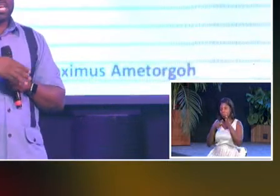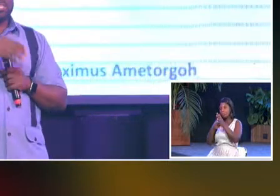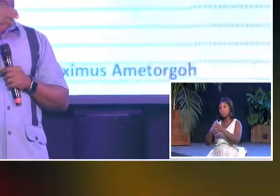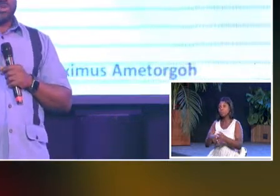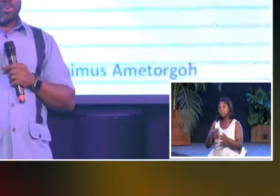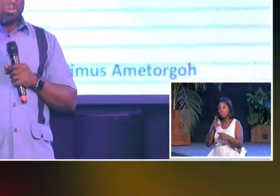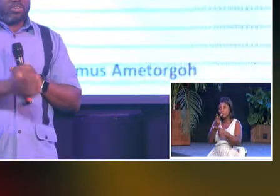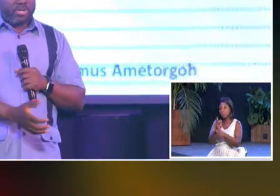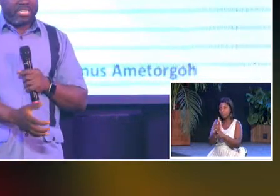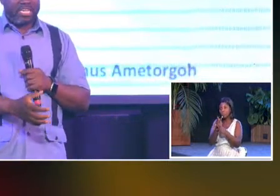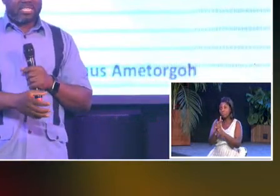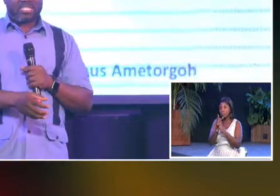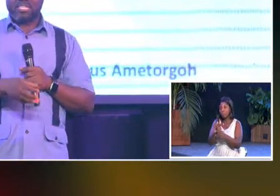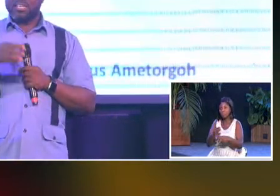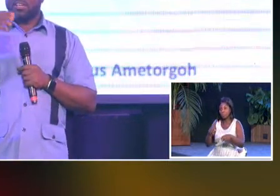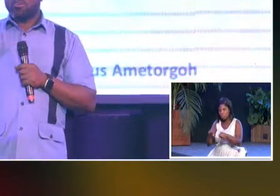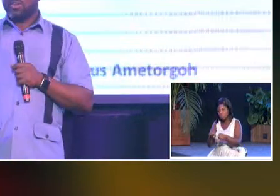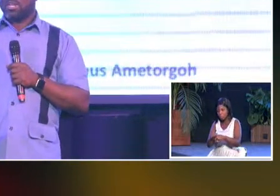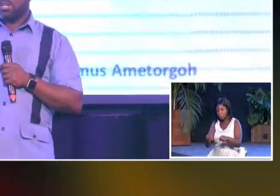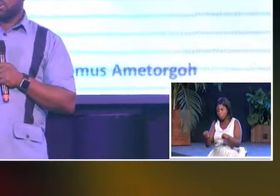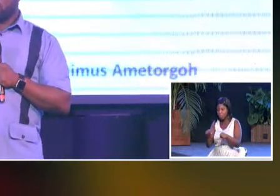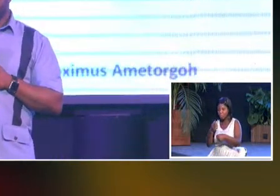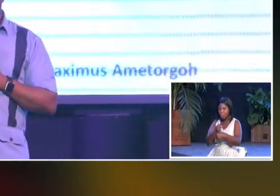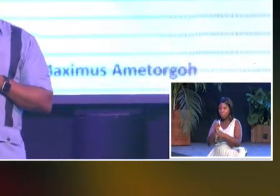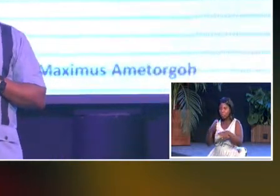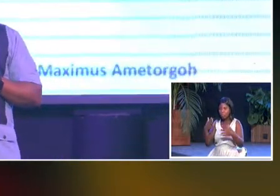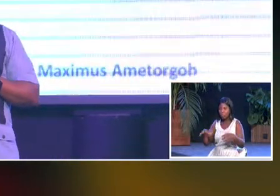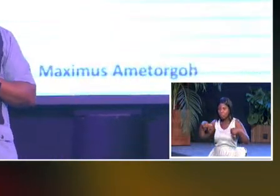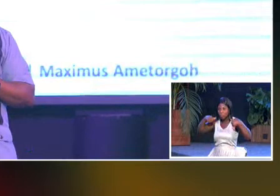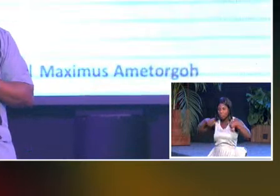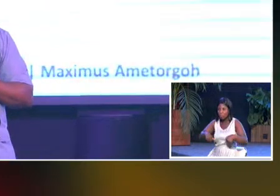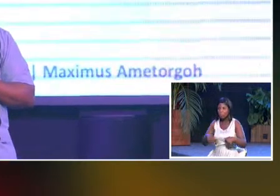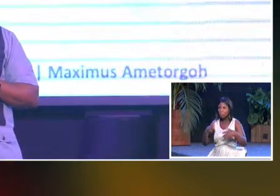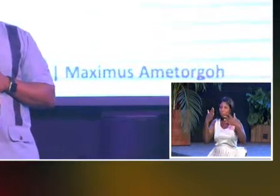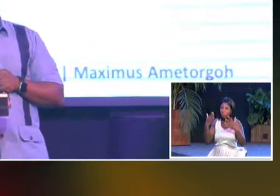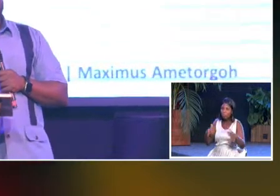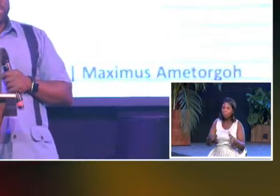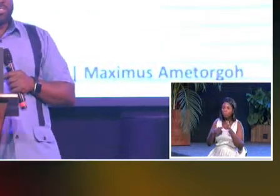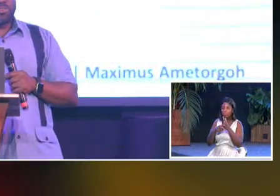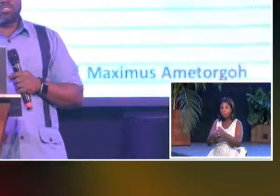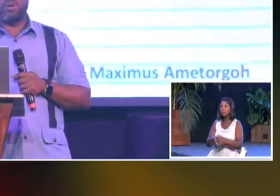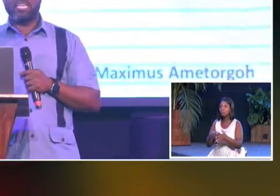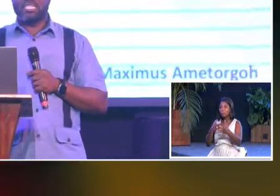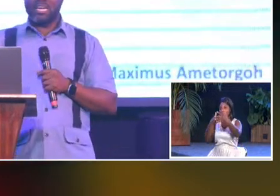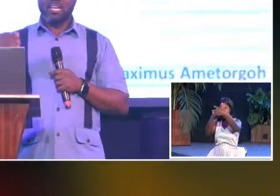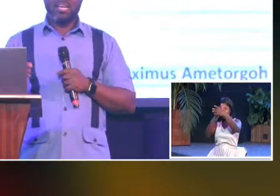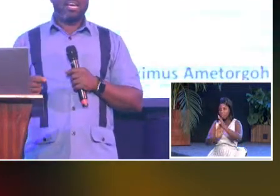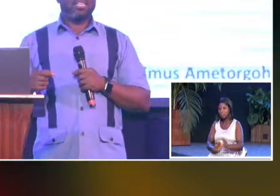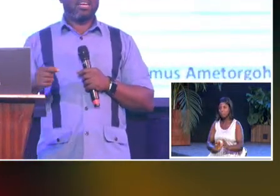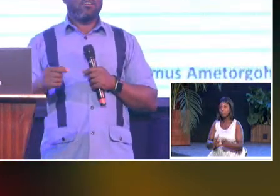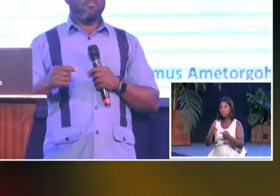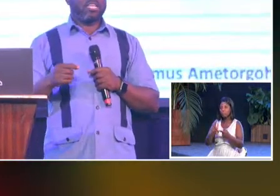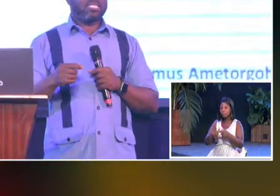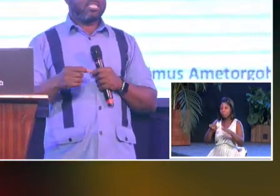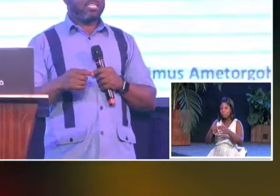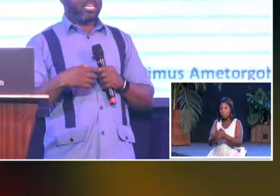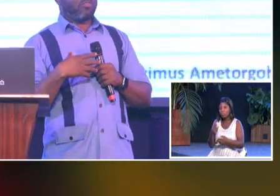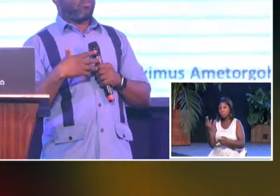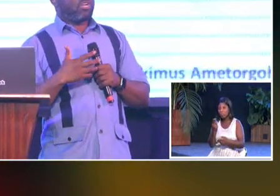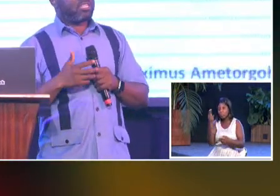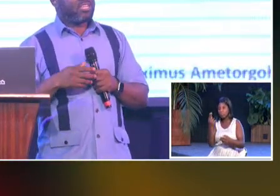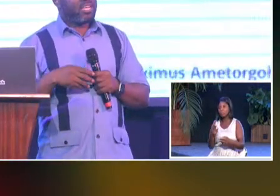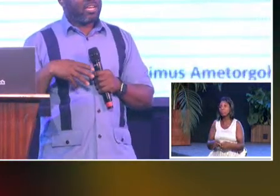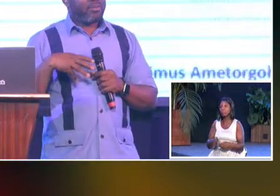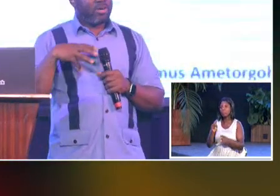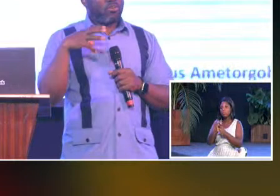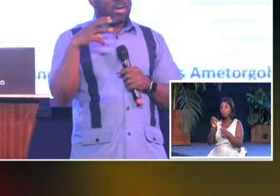all that, we got returns. The community of followers grew. So we have community growth manager and the conversion. They even